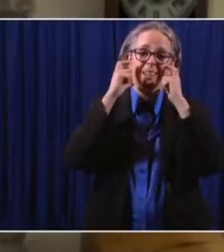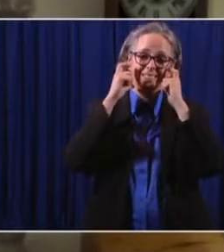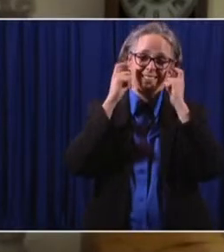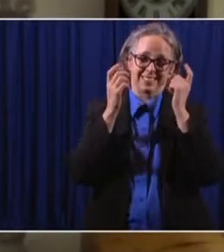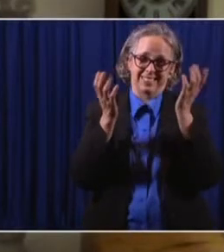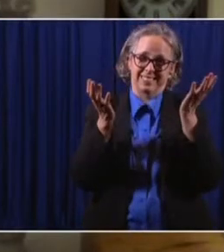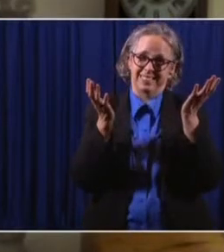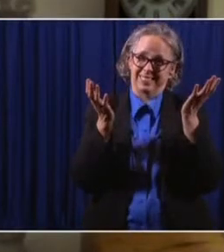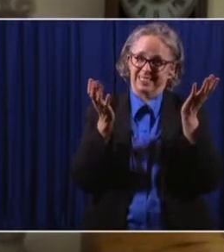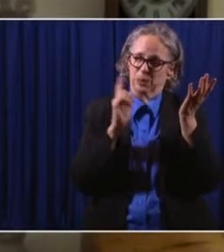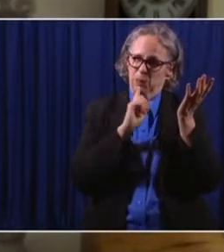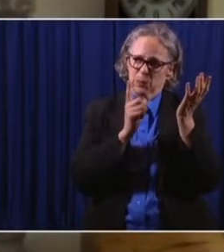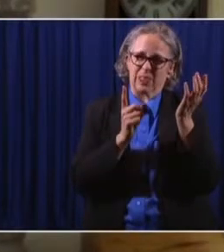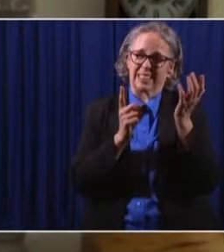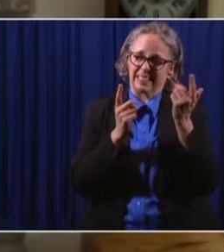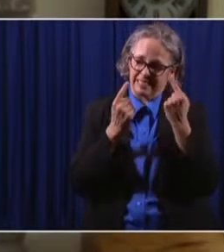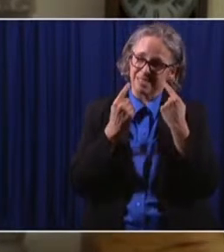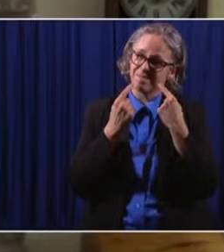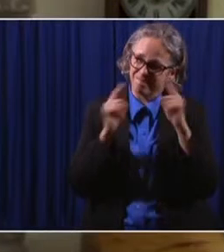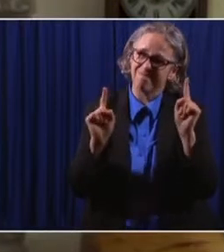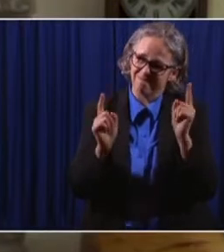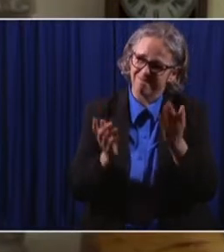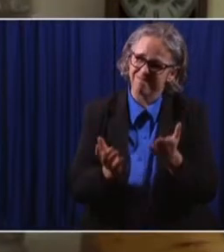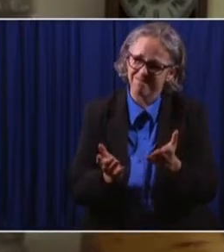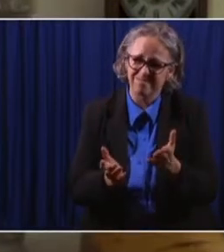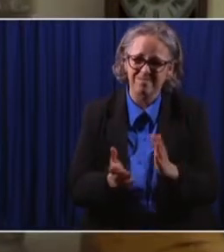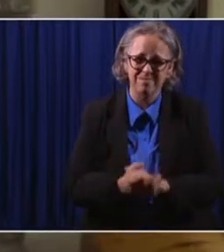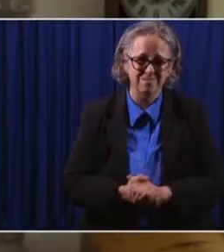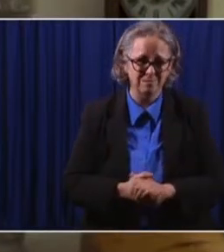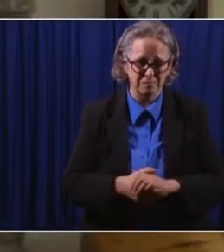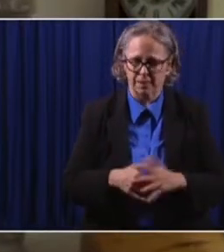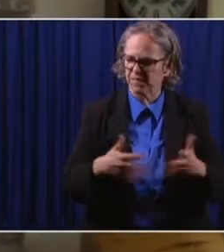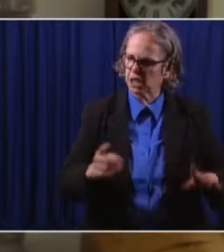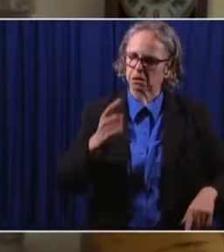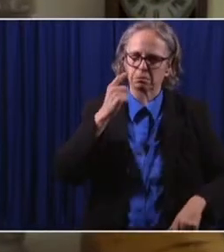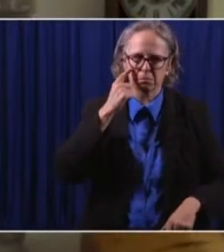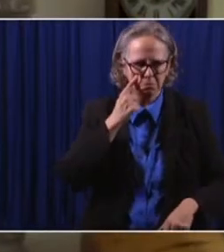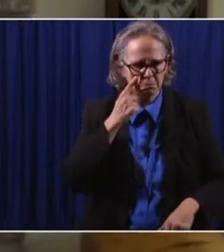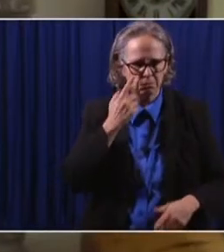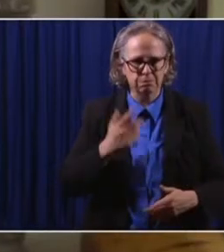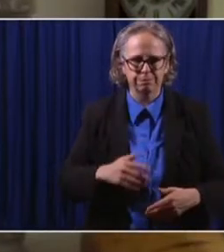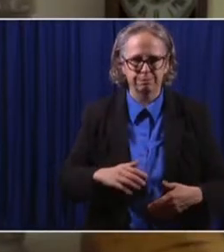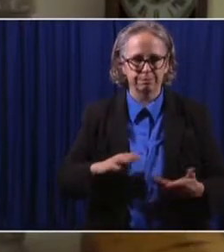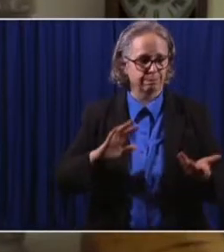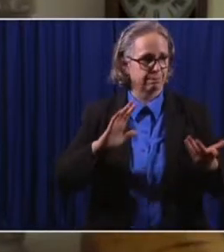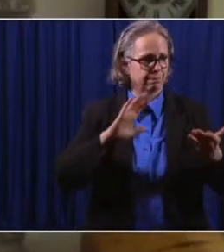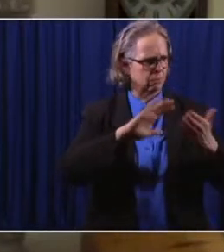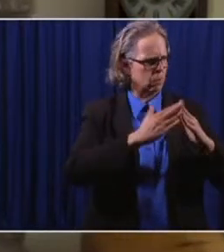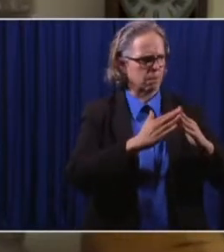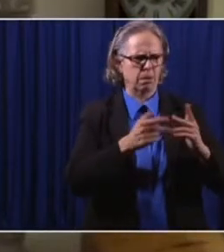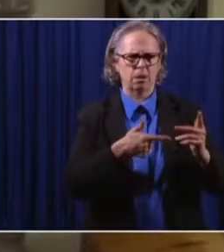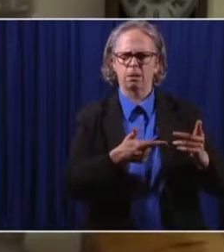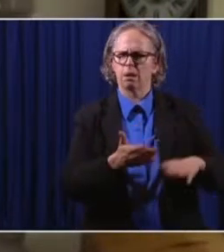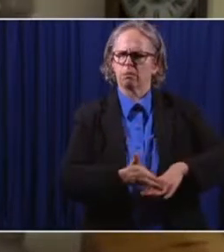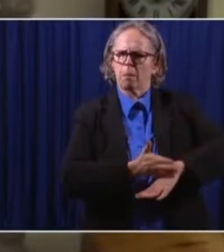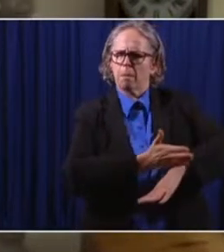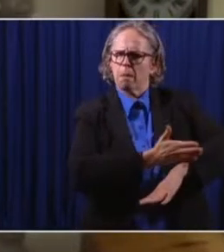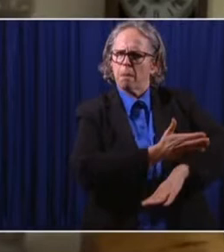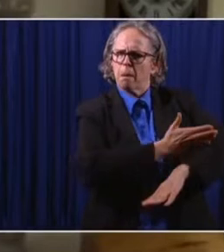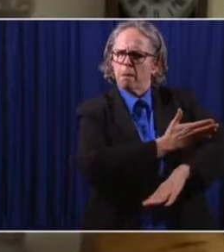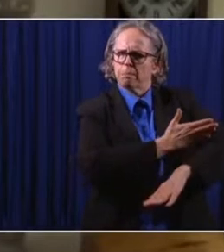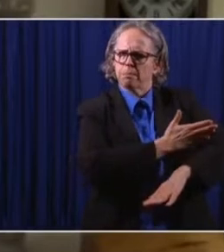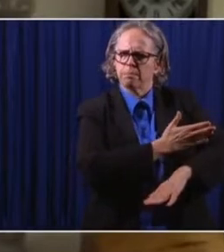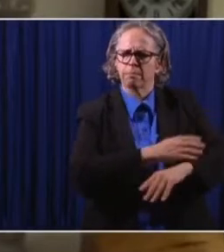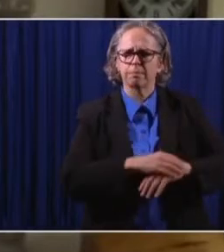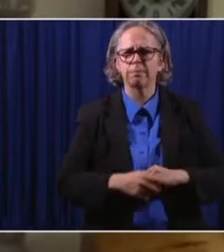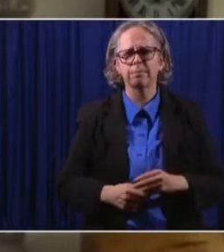able to do in our urban counties. We know what it can do across the state of Ohio. I